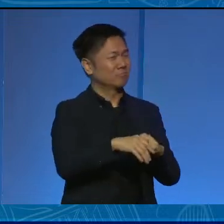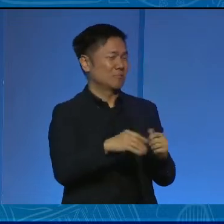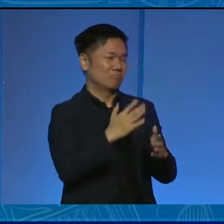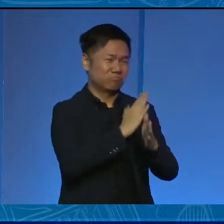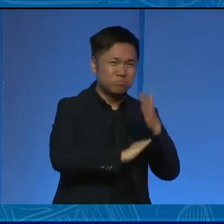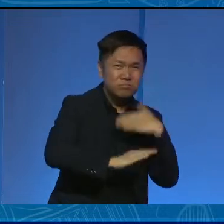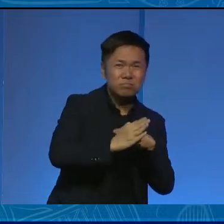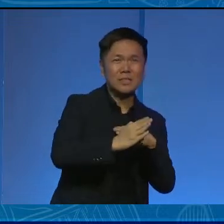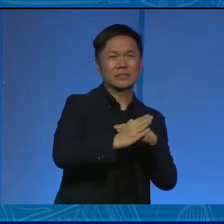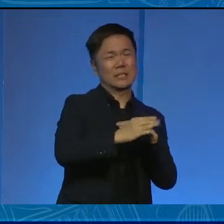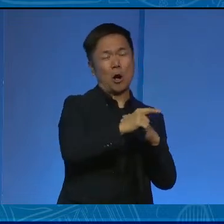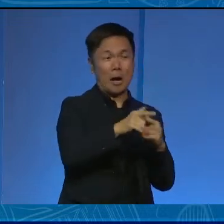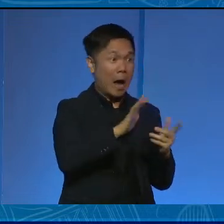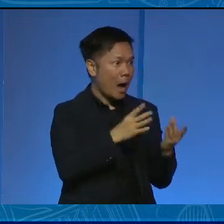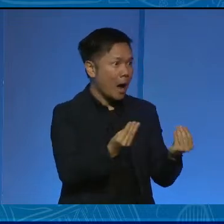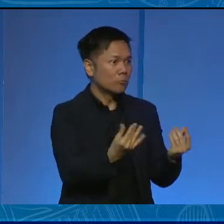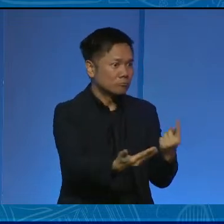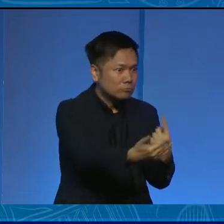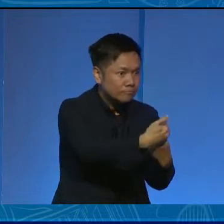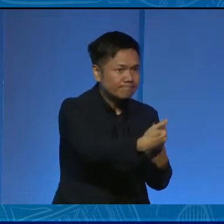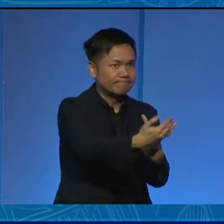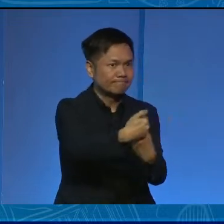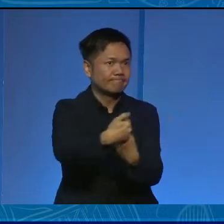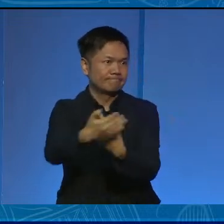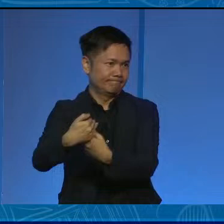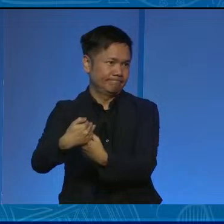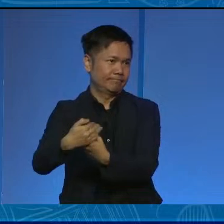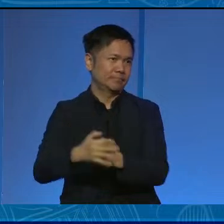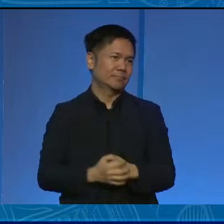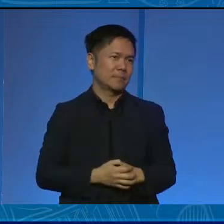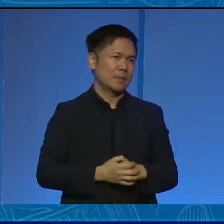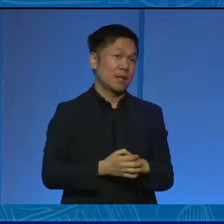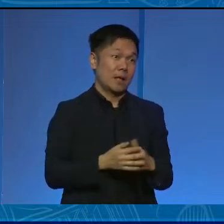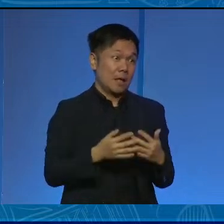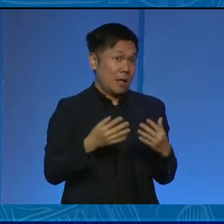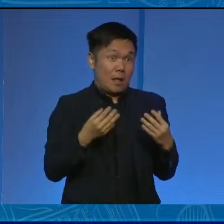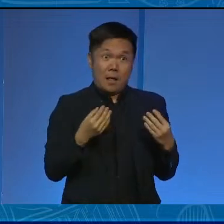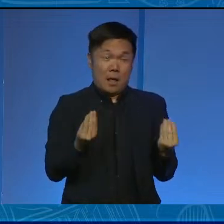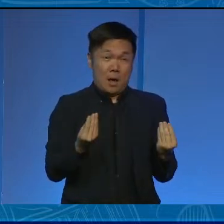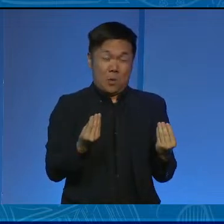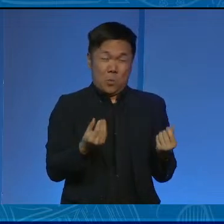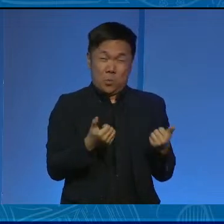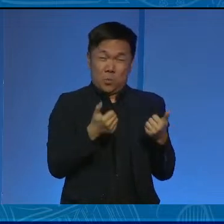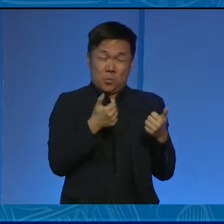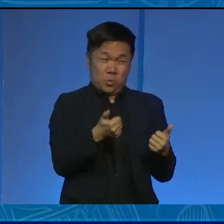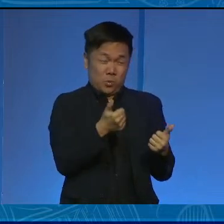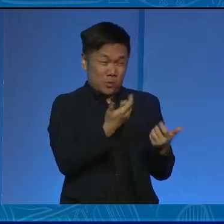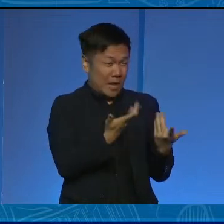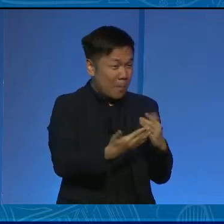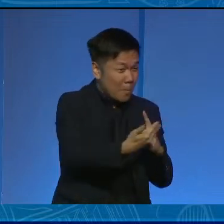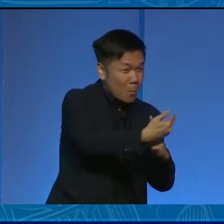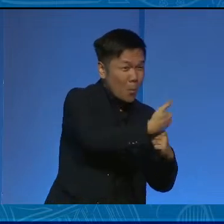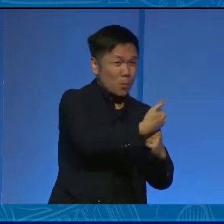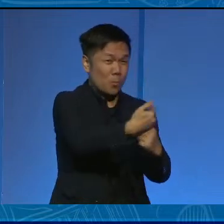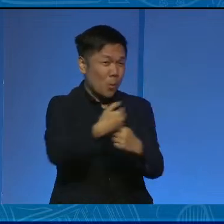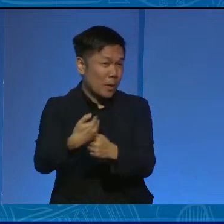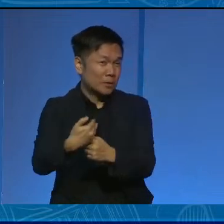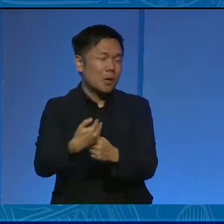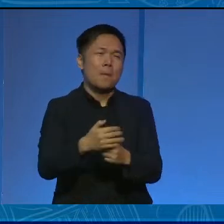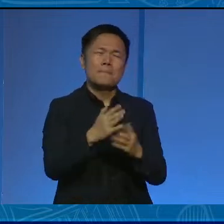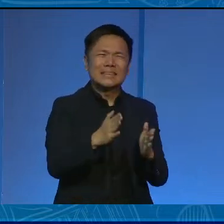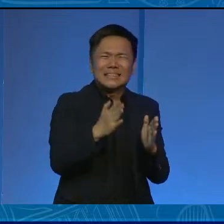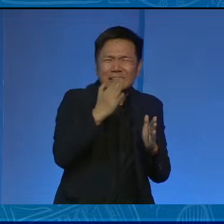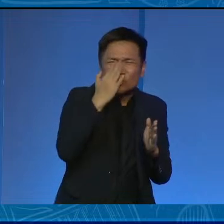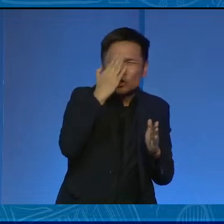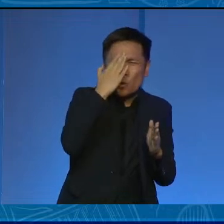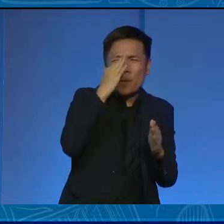can achieve this through a combination of humble, time-tested solutions as well as